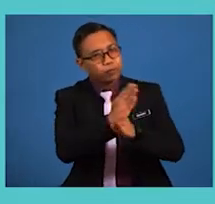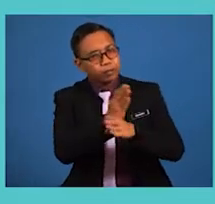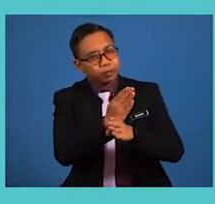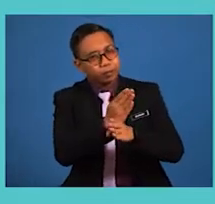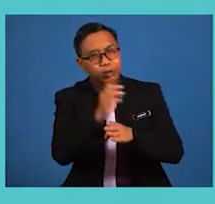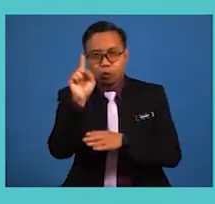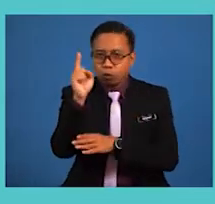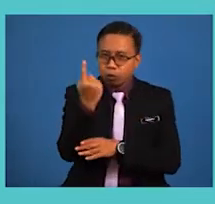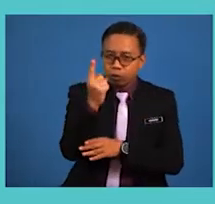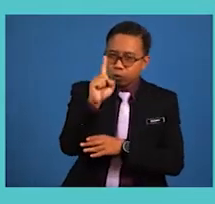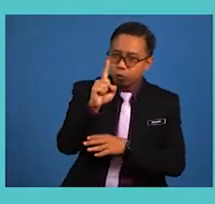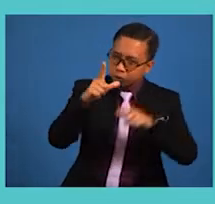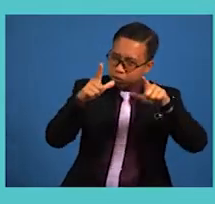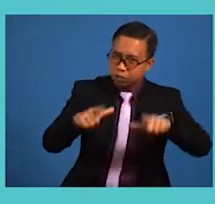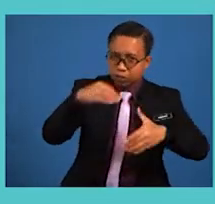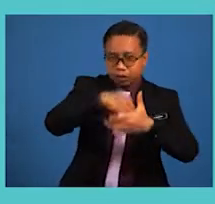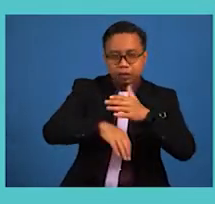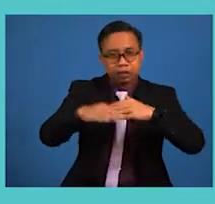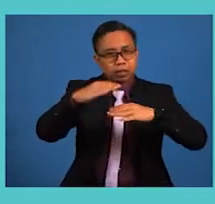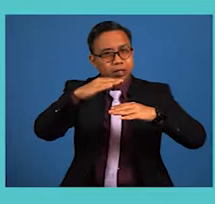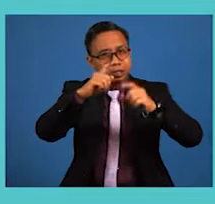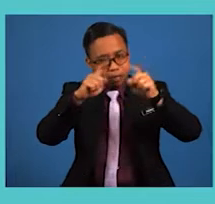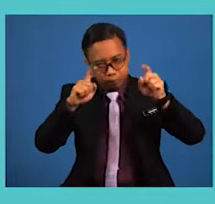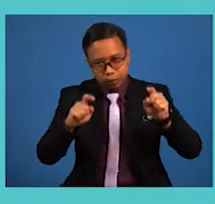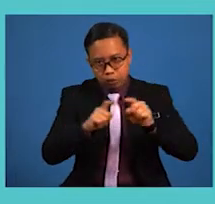or only the one stated in Table 1?